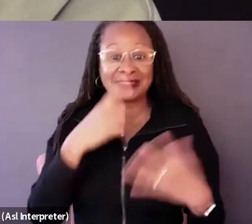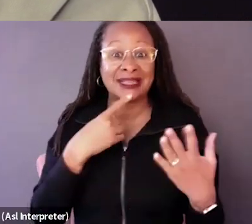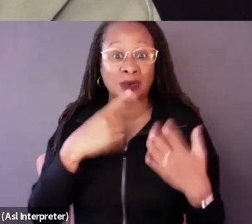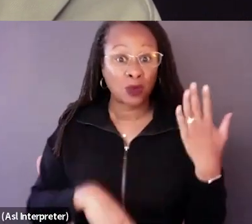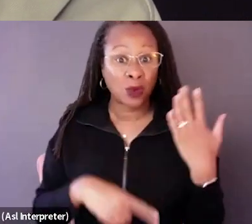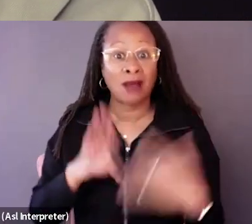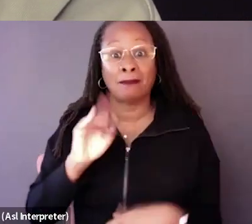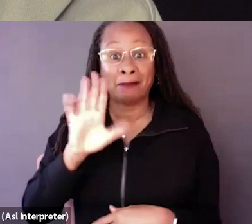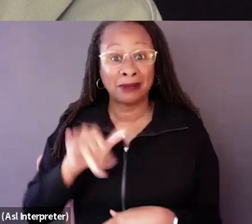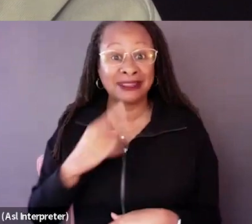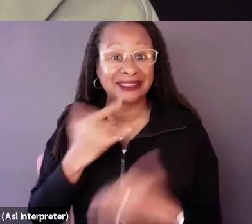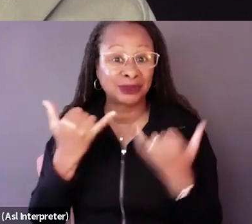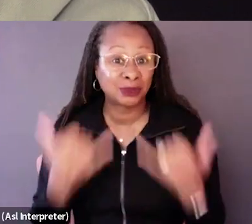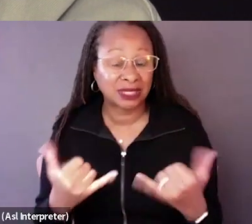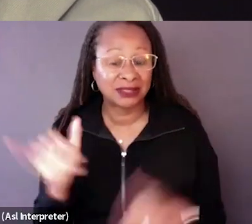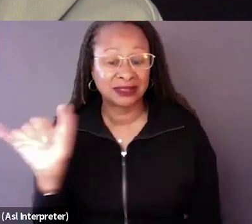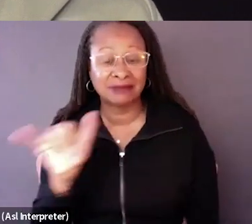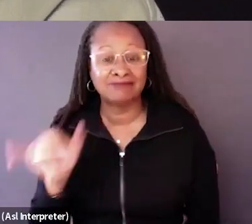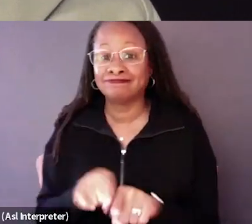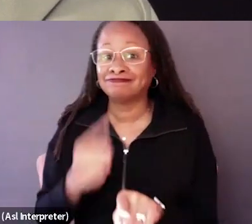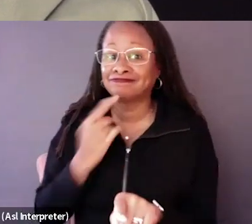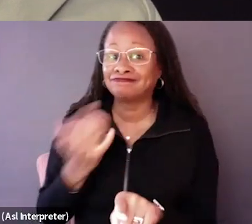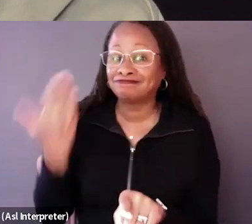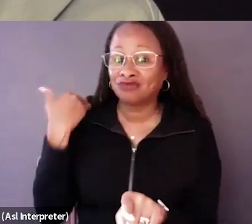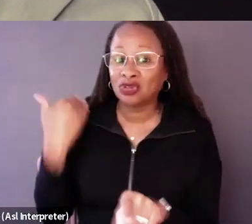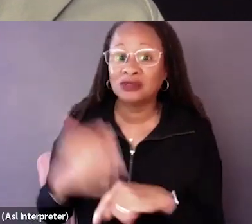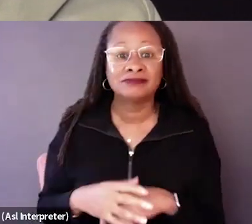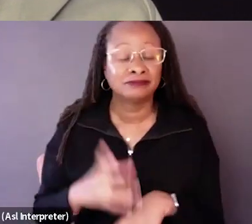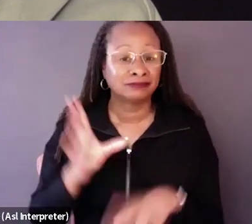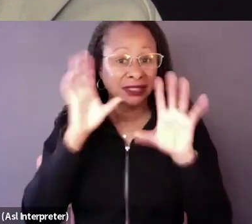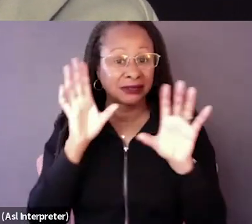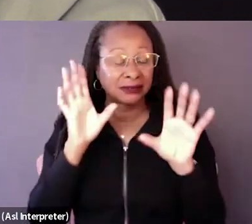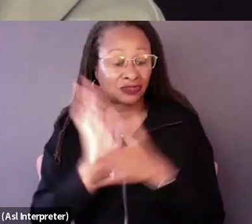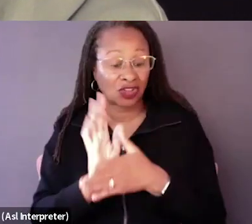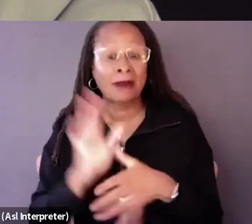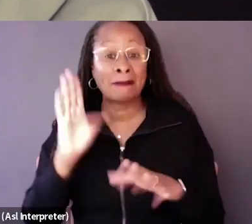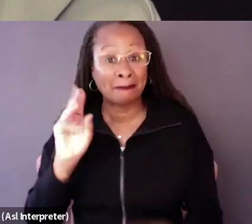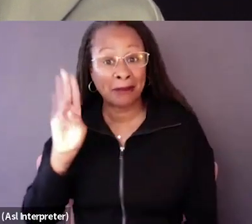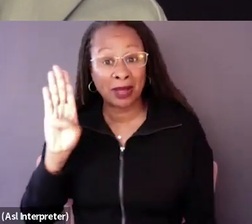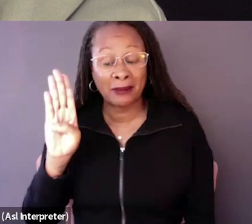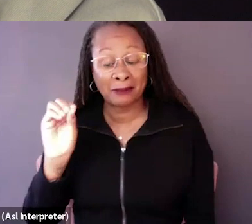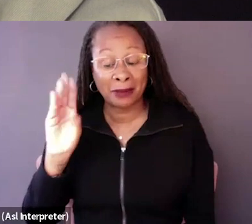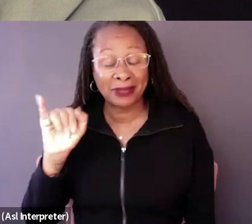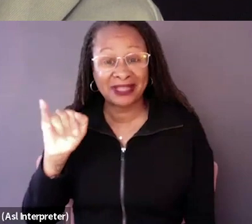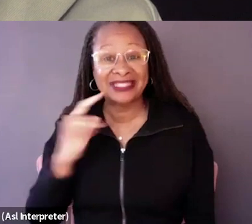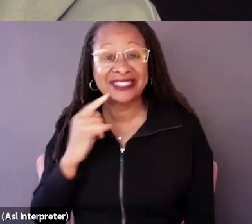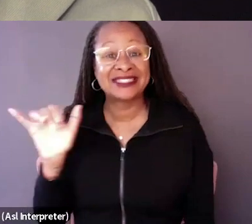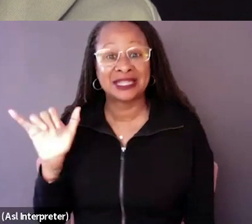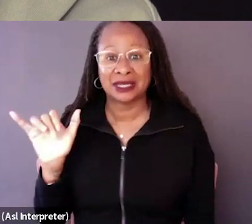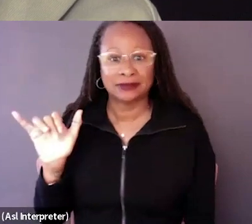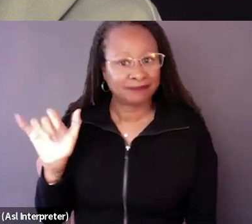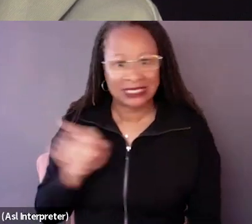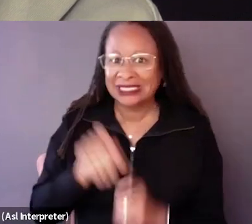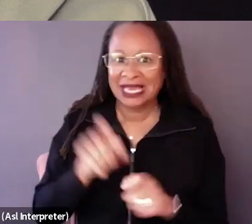says today. You know, as you saw in the film, Bobi actually says this. He was saying exactly the same things. You